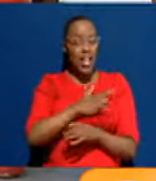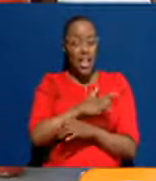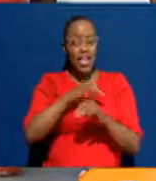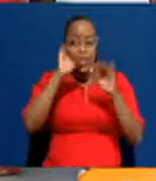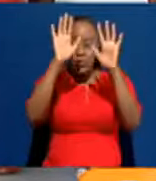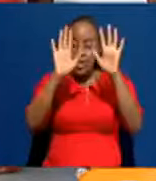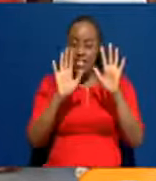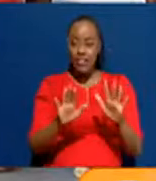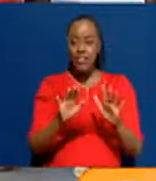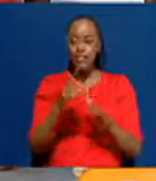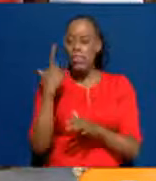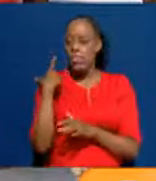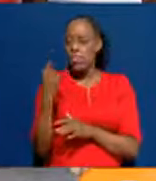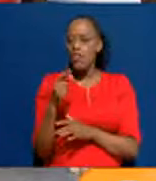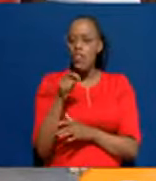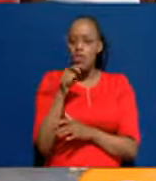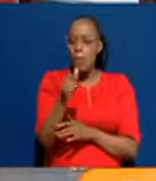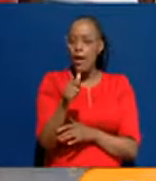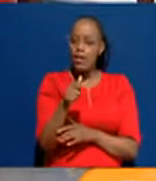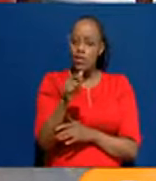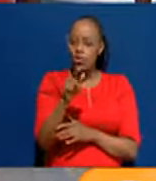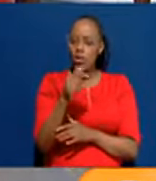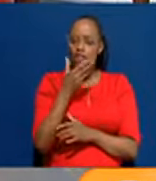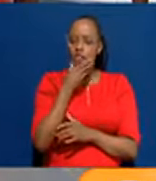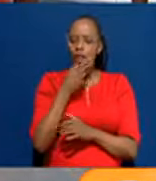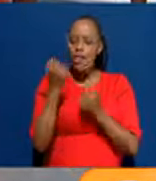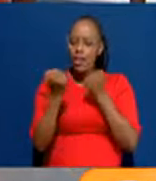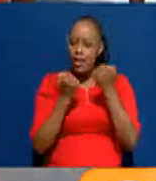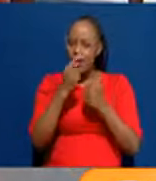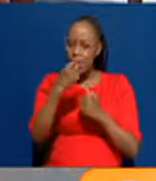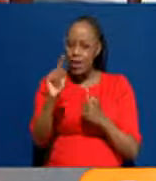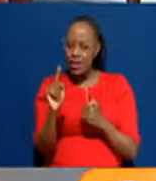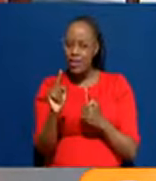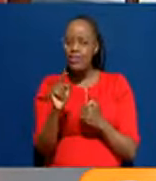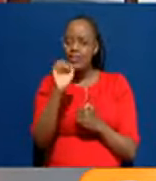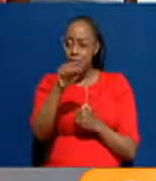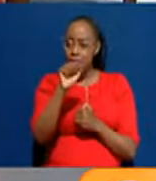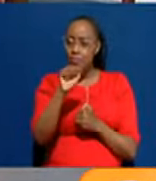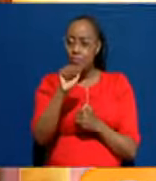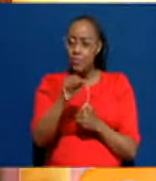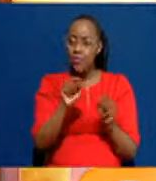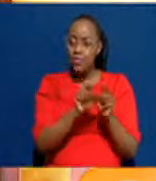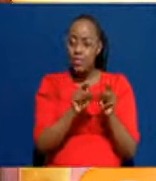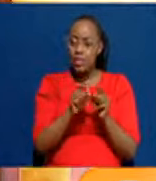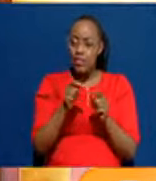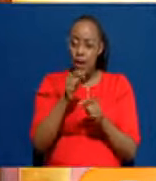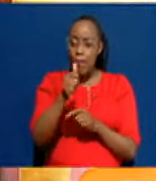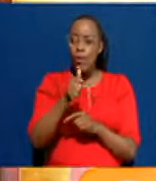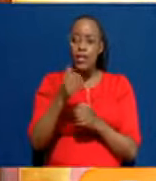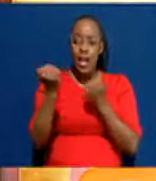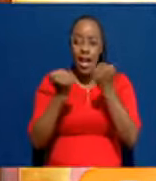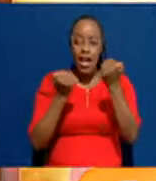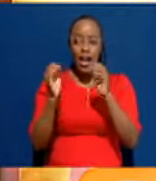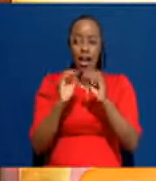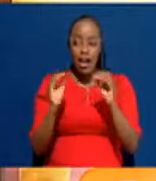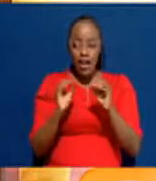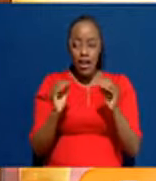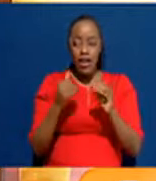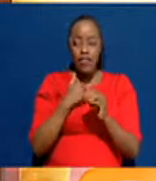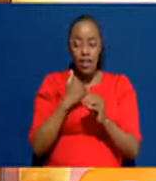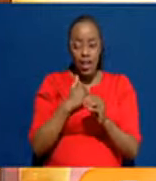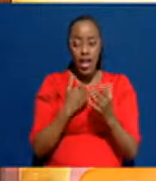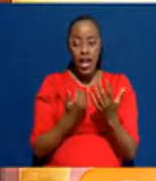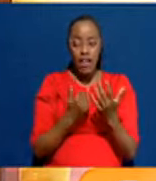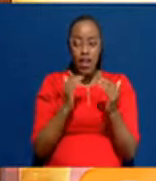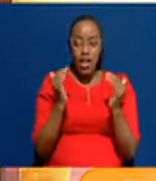Wonderful. The other day you bought your dad a car. Sio? Yes. Even I didn't bought him a car. Kuna just